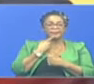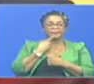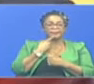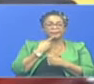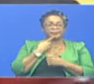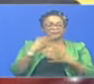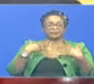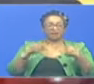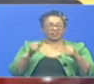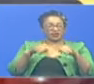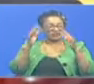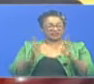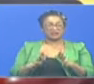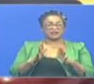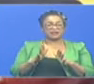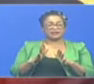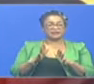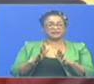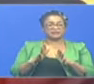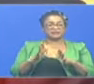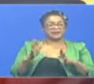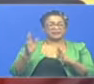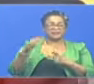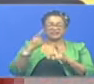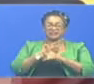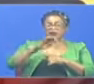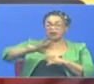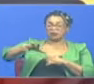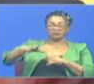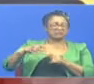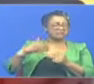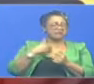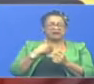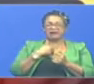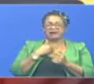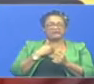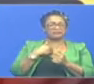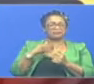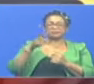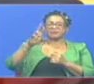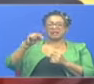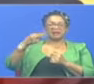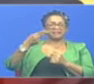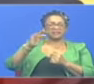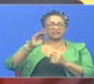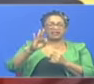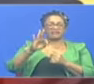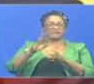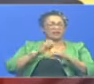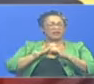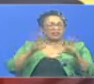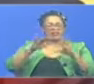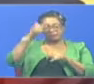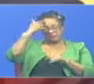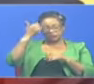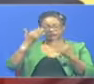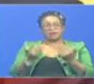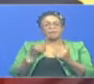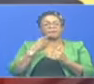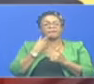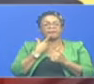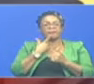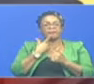afya hususan kule katika maeneo ya county wamekuwa wapati zile huduma za NHIF licha ya kwamba ndio wako katika mstari wa mbele